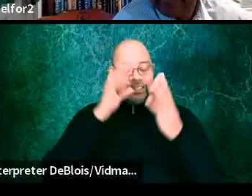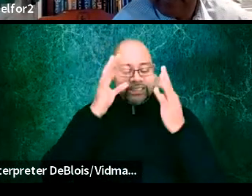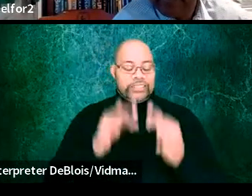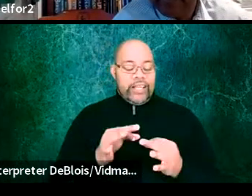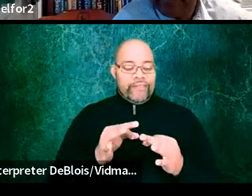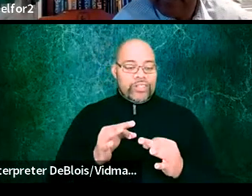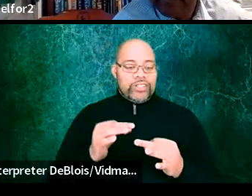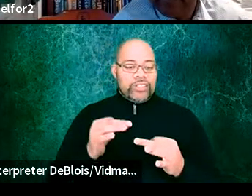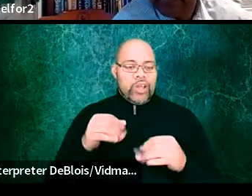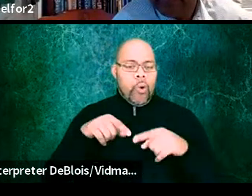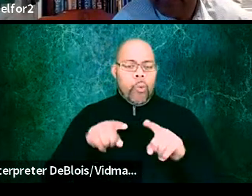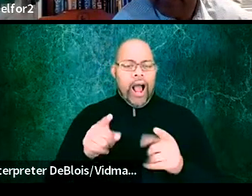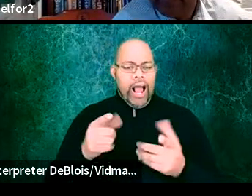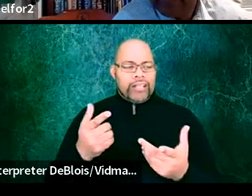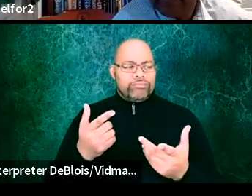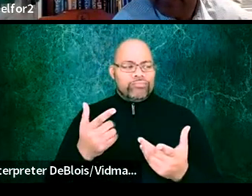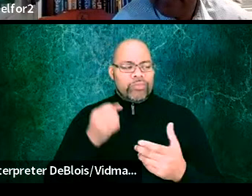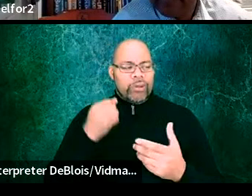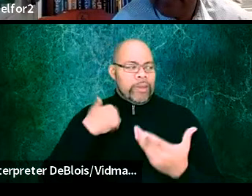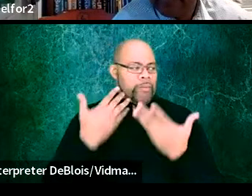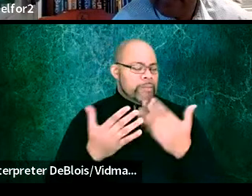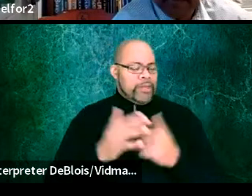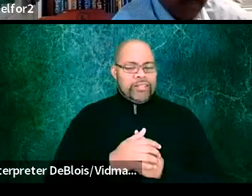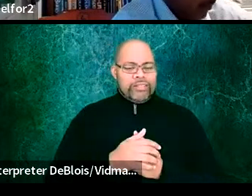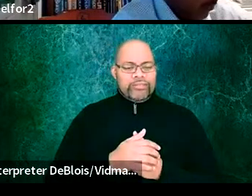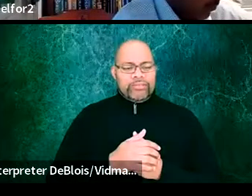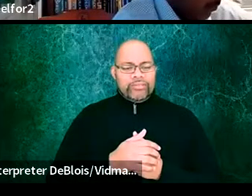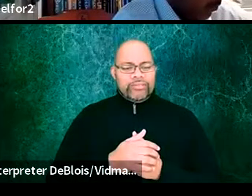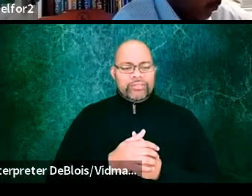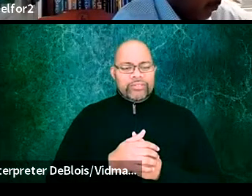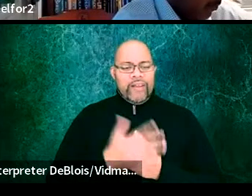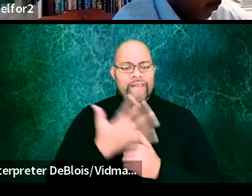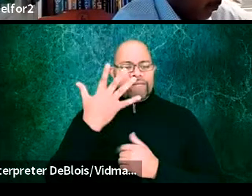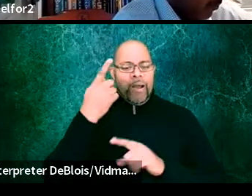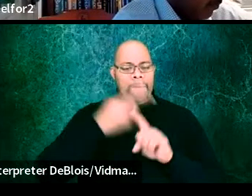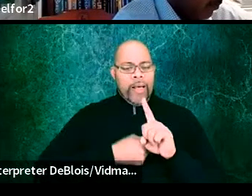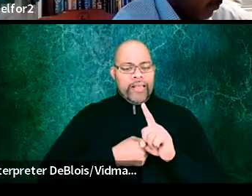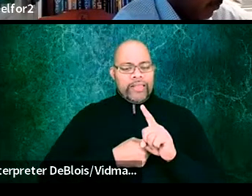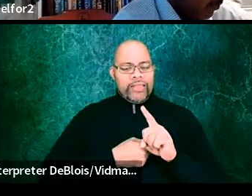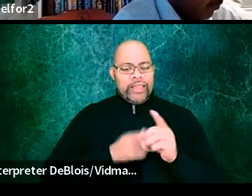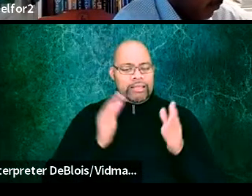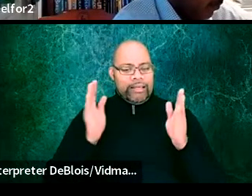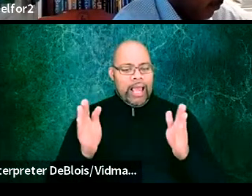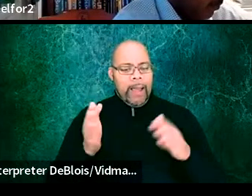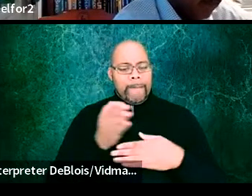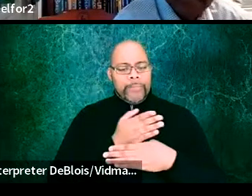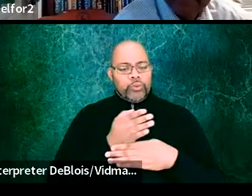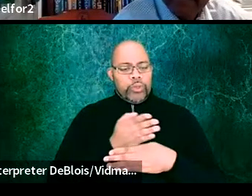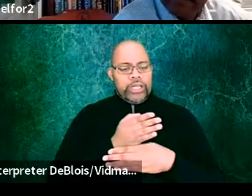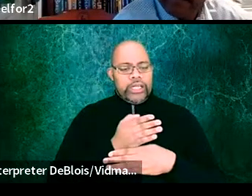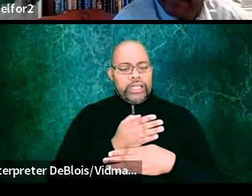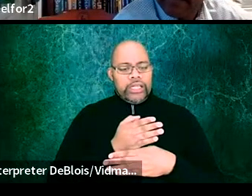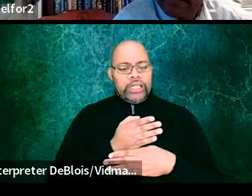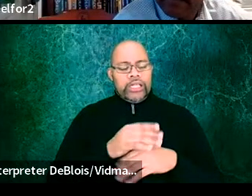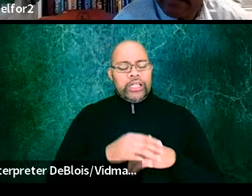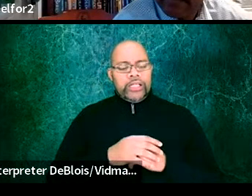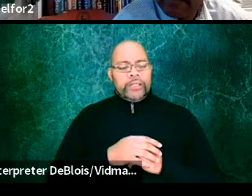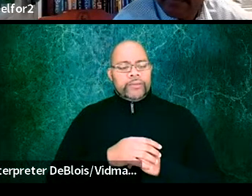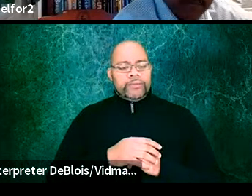It took me maybe like, I had like maybe like a 5-month gap between